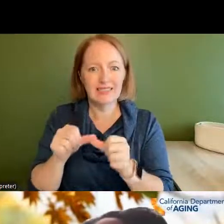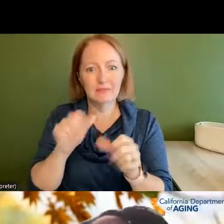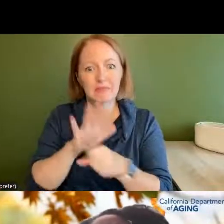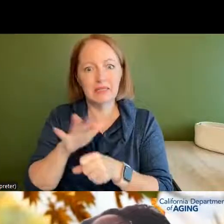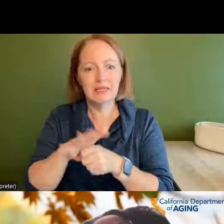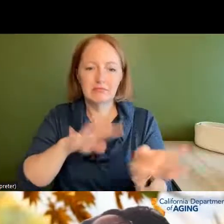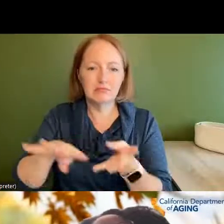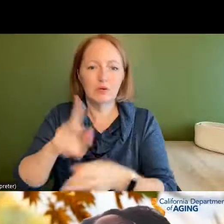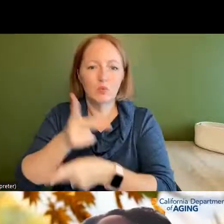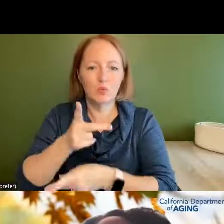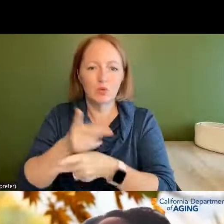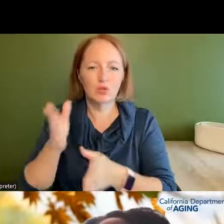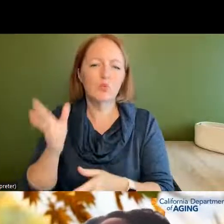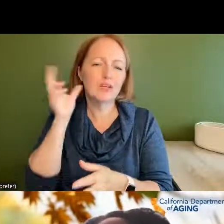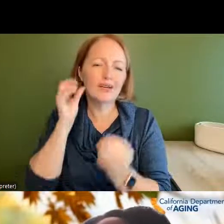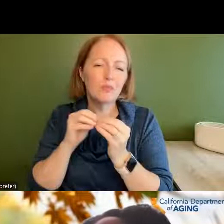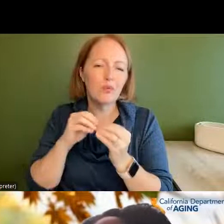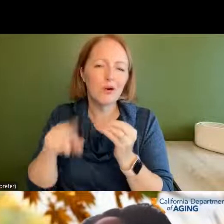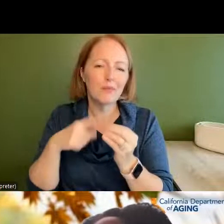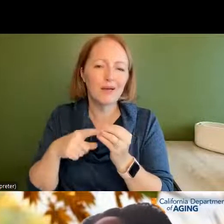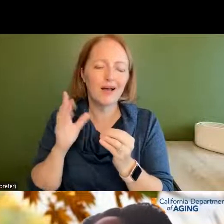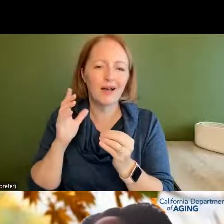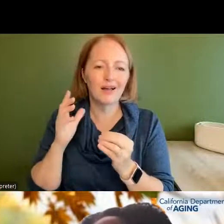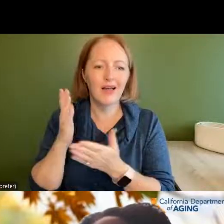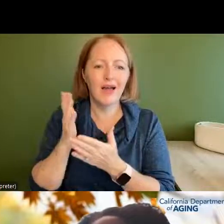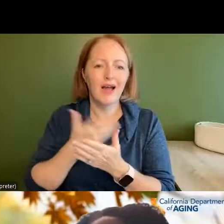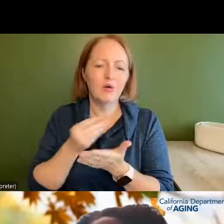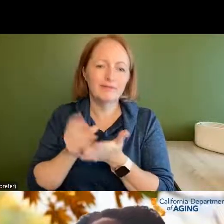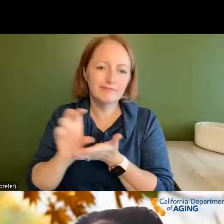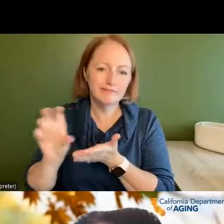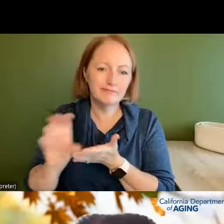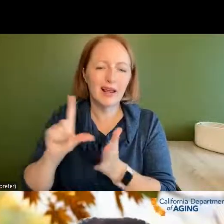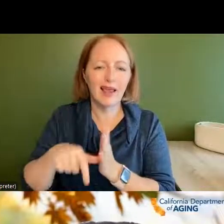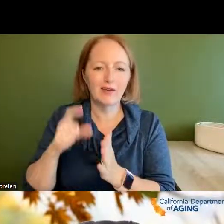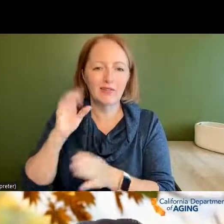little bit more about some of these investments later on in our webinar.